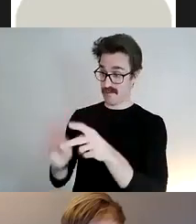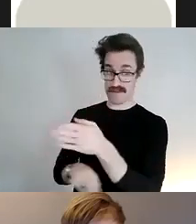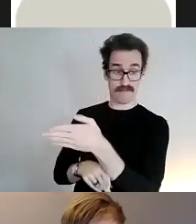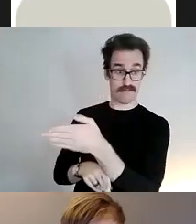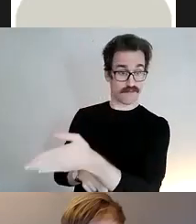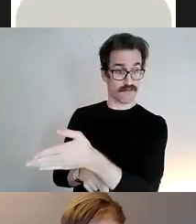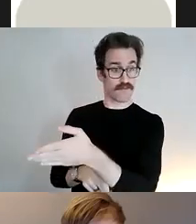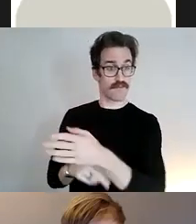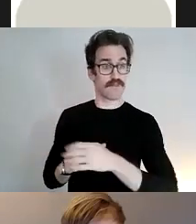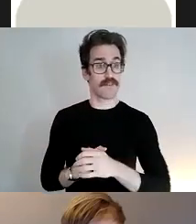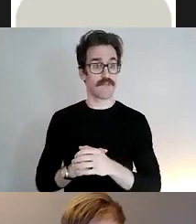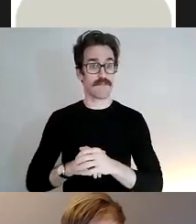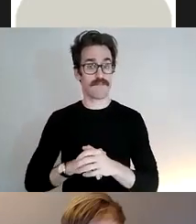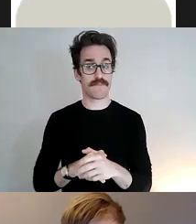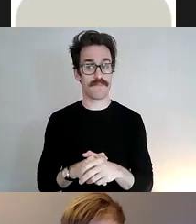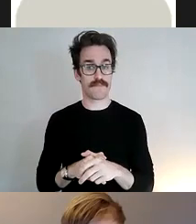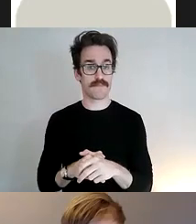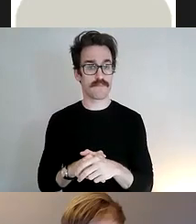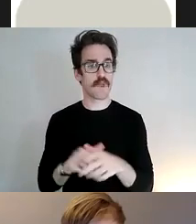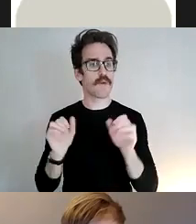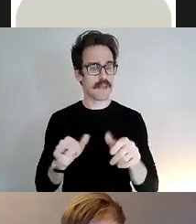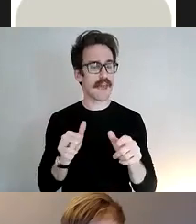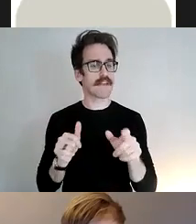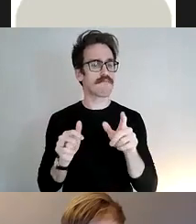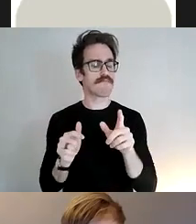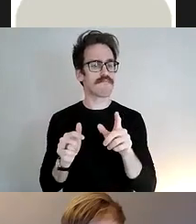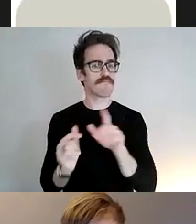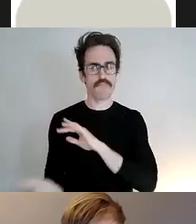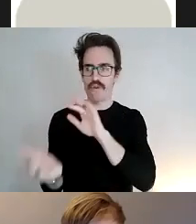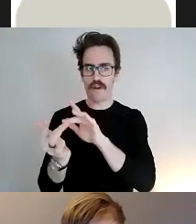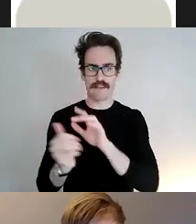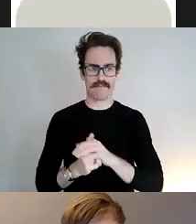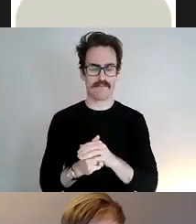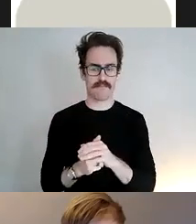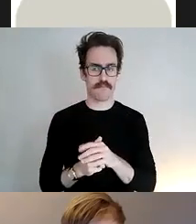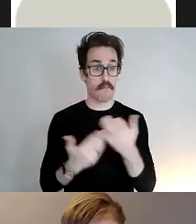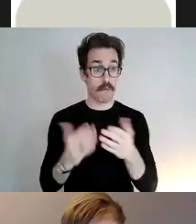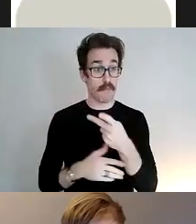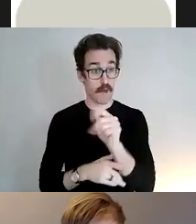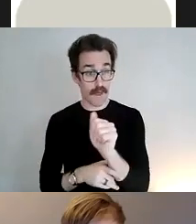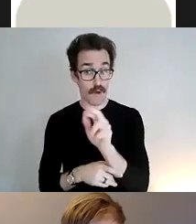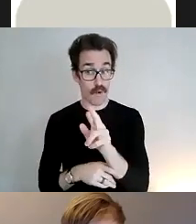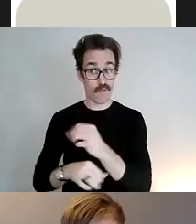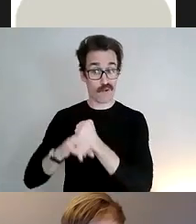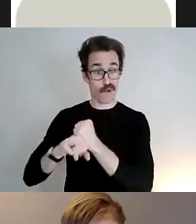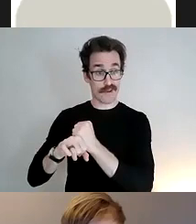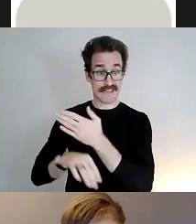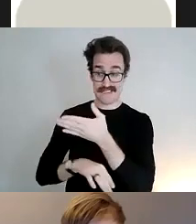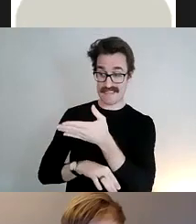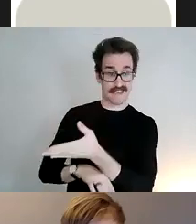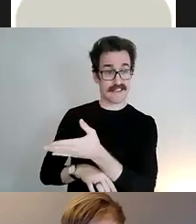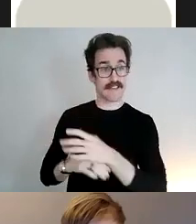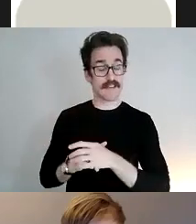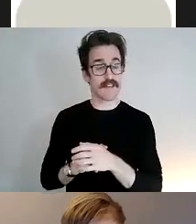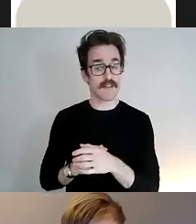not providing the appropriate care, a POA or guardian. We may interview them for information, but also to get some insight about